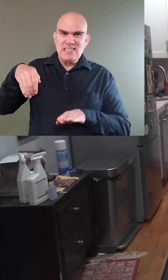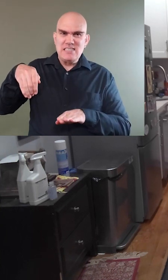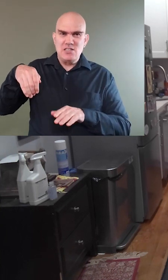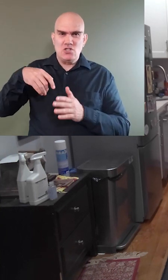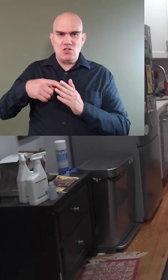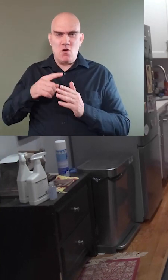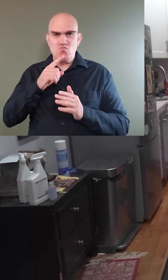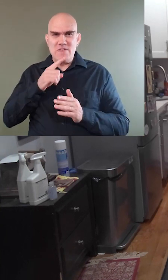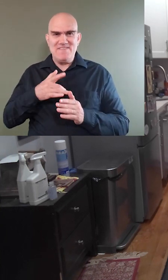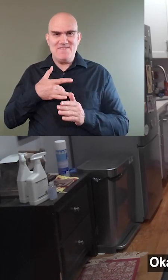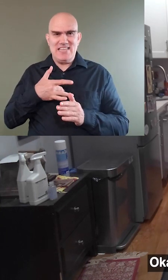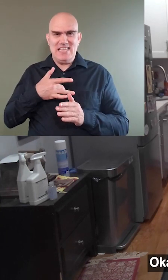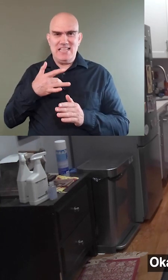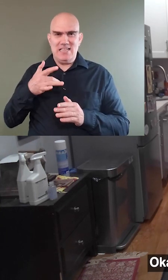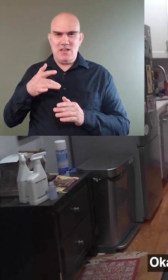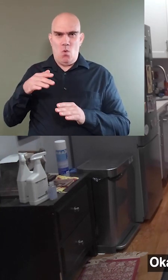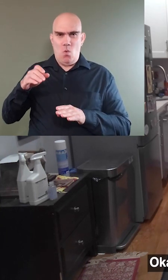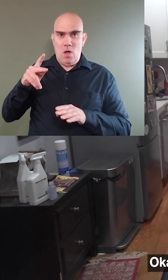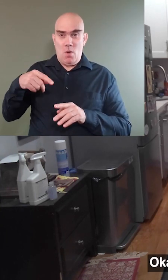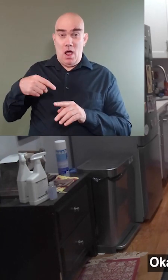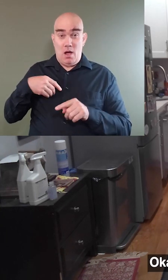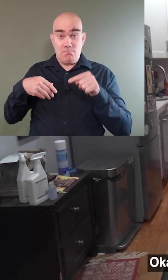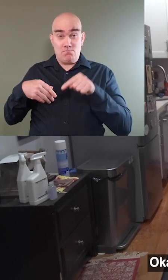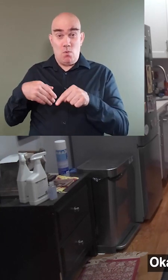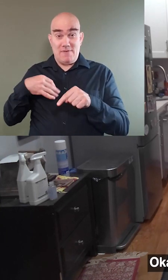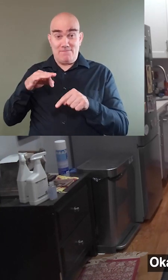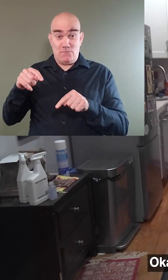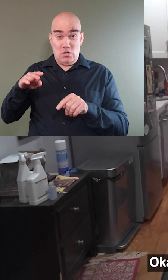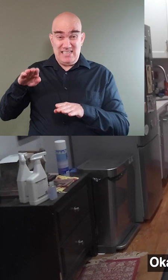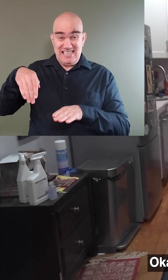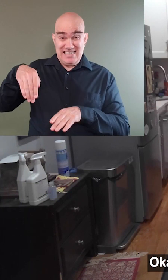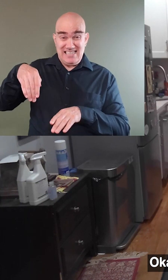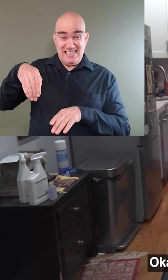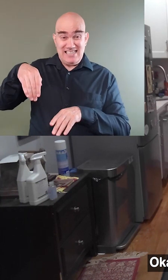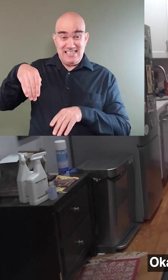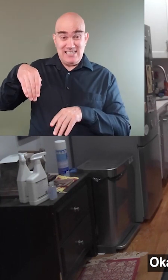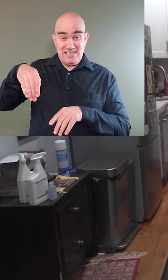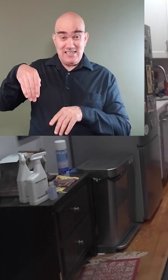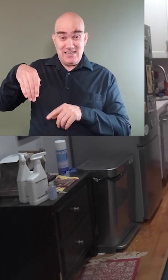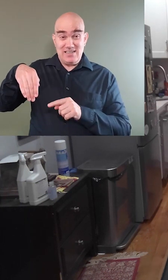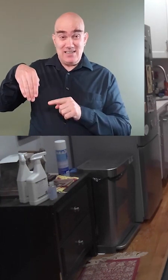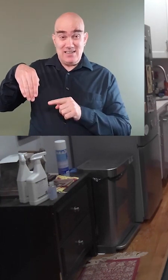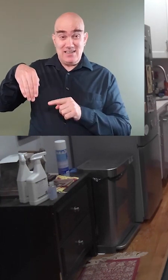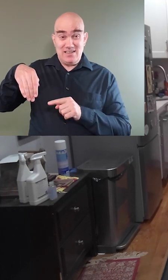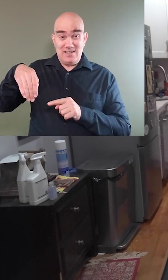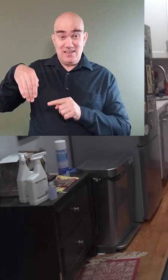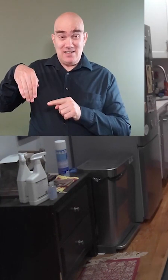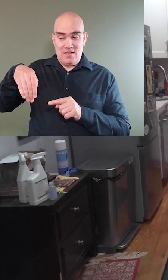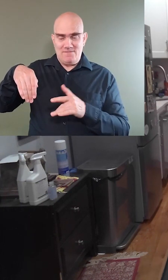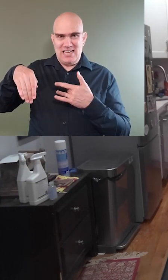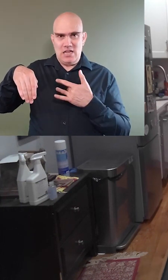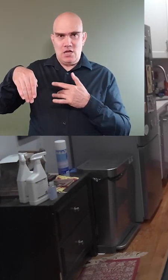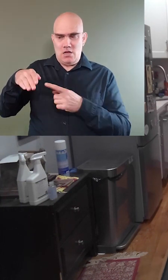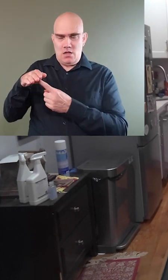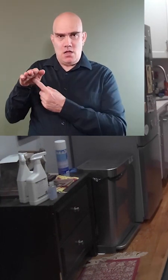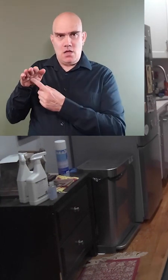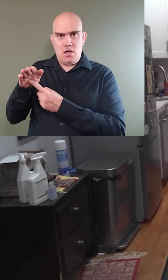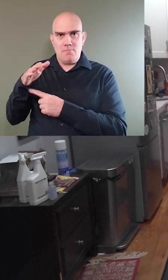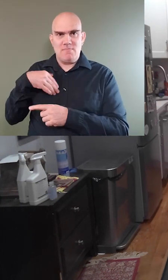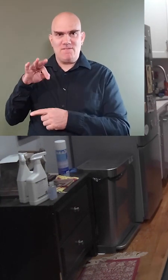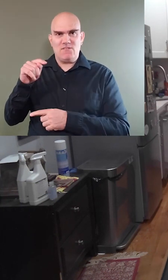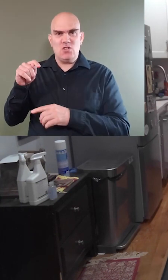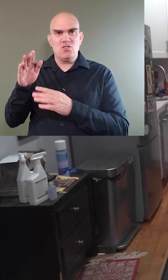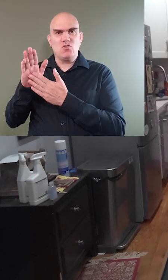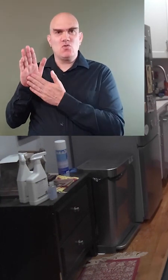I started really feeling, okay, when I point my foot, I feel the sole